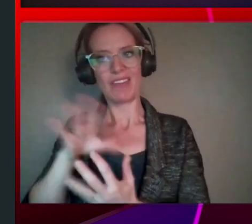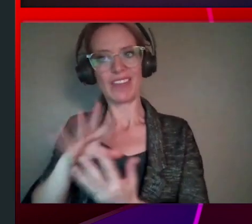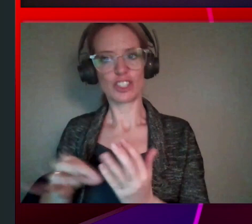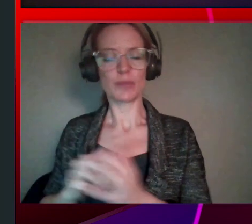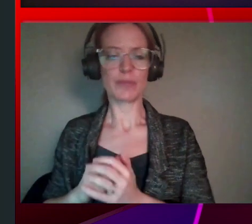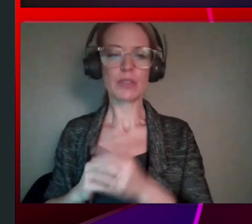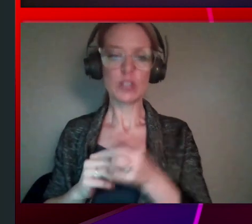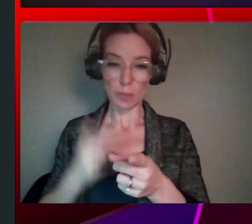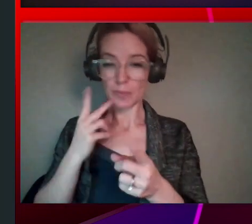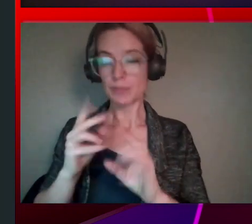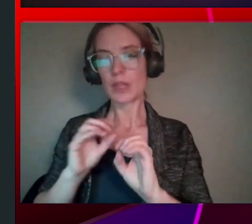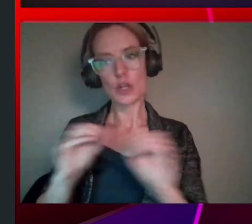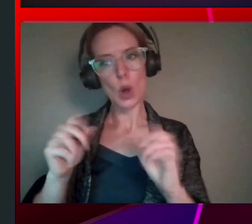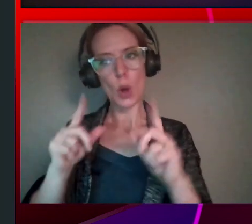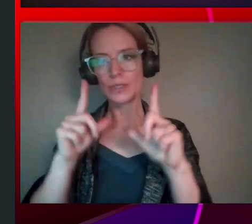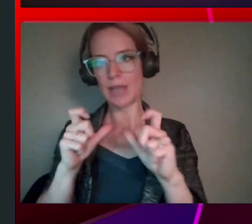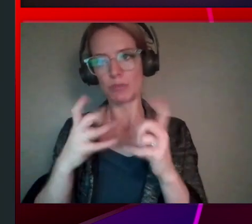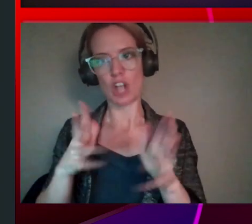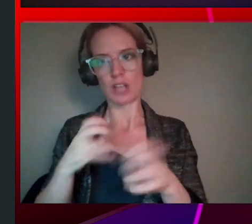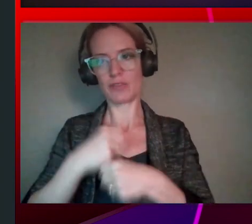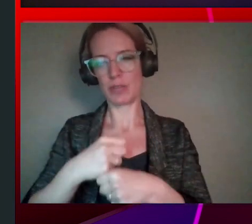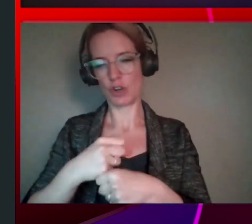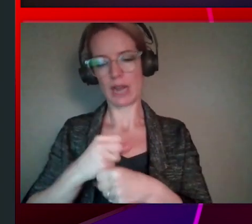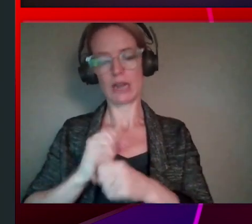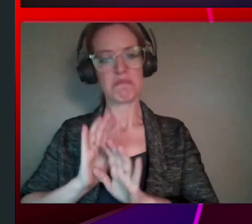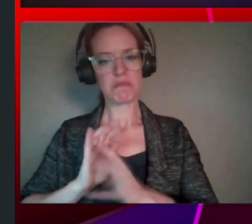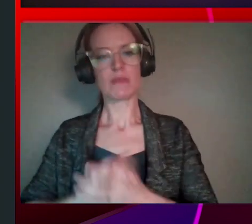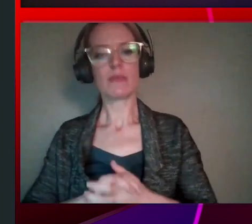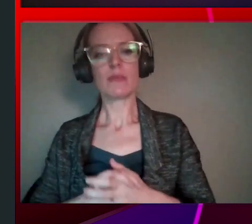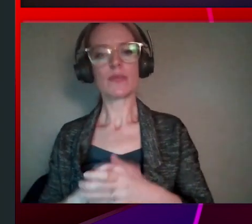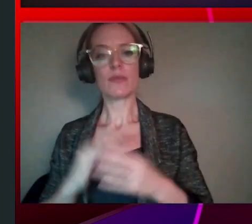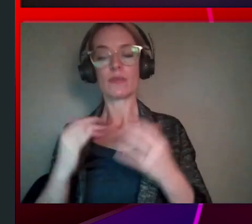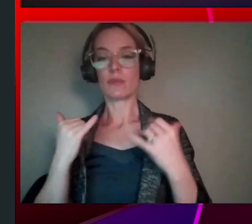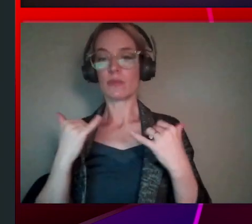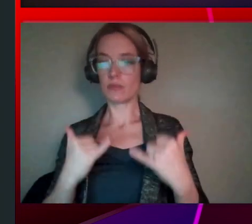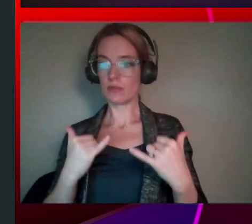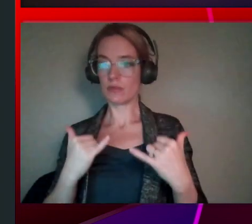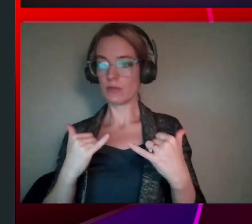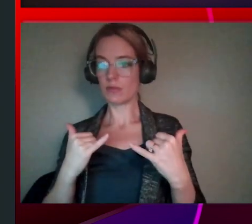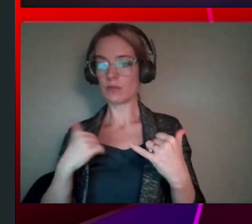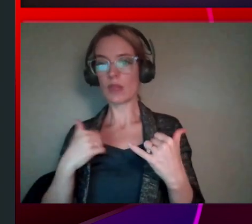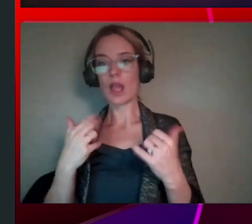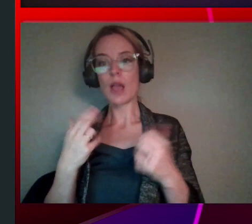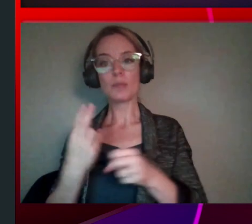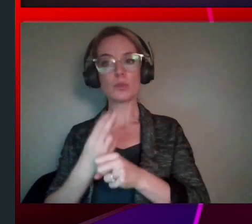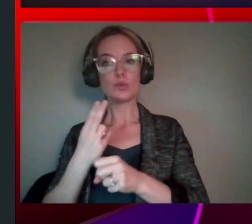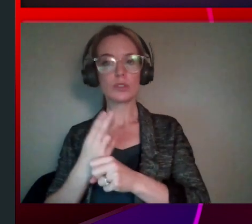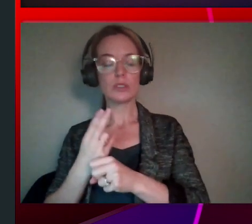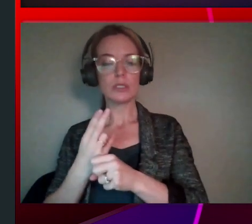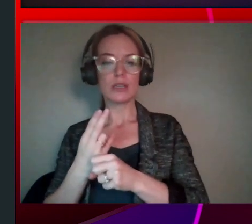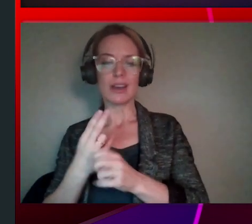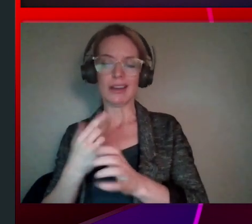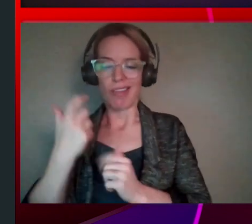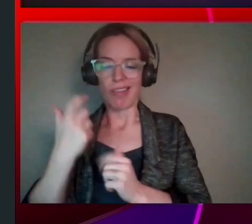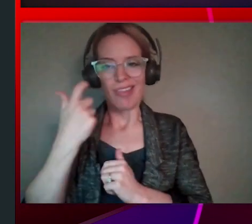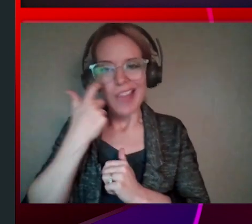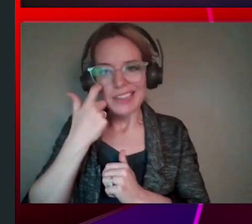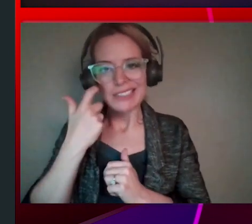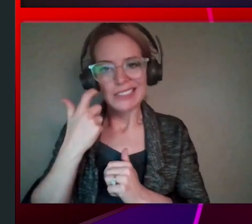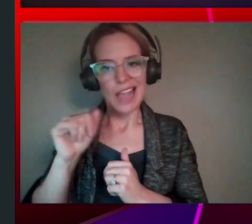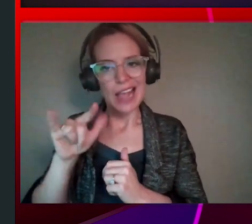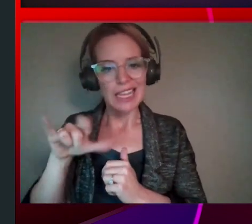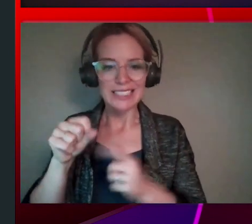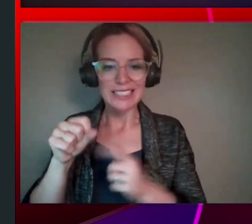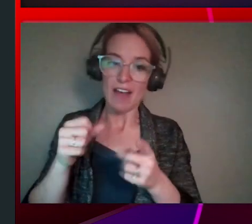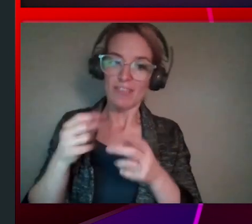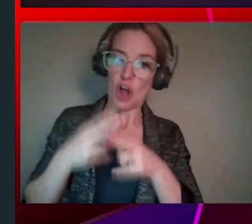yet. I can go. I'm already using the latest. I've called it the latest alias creatively,